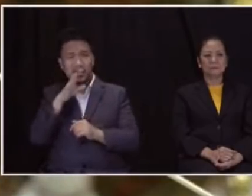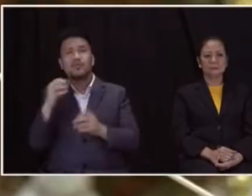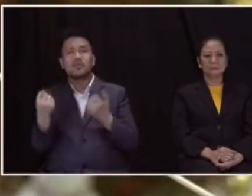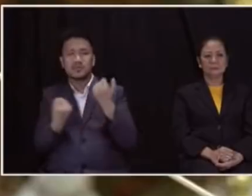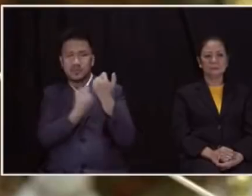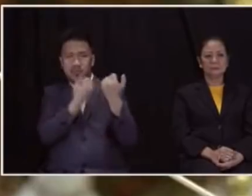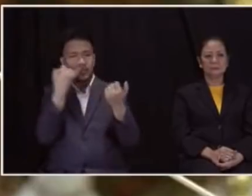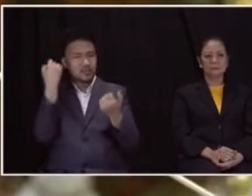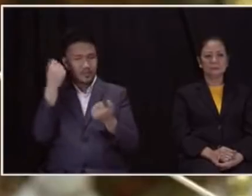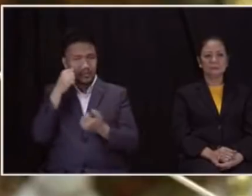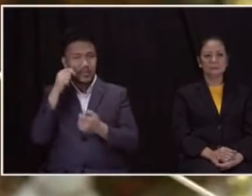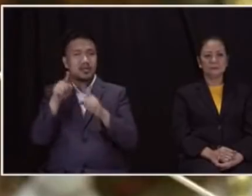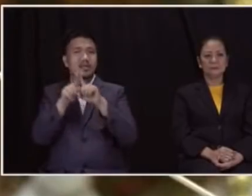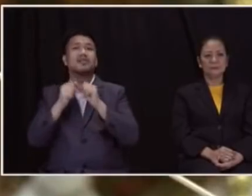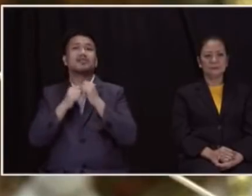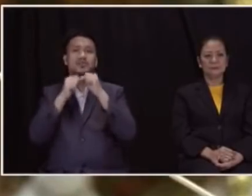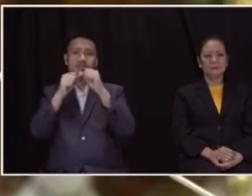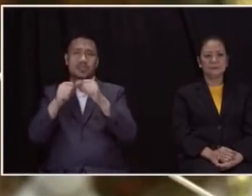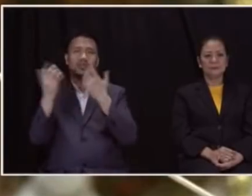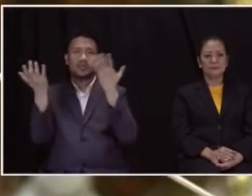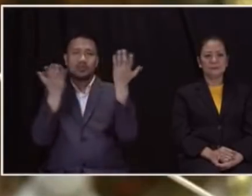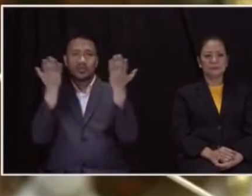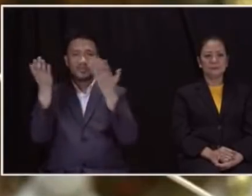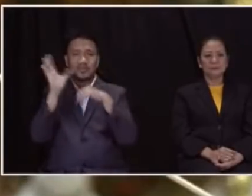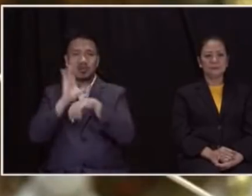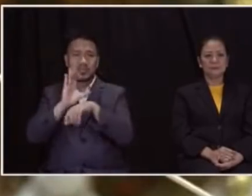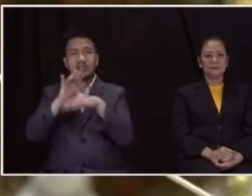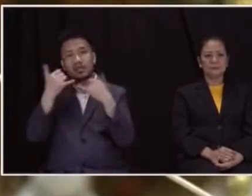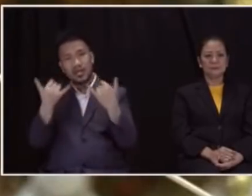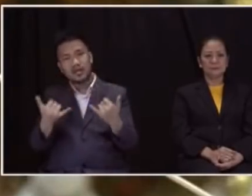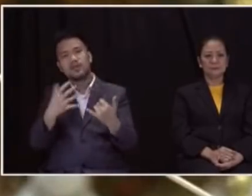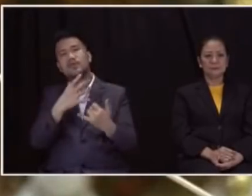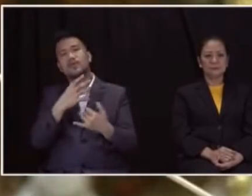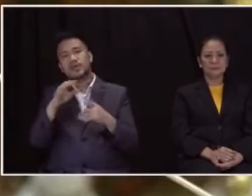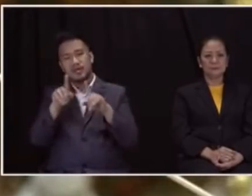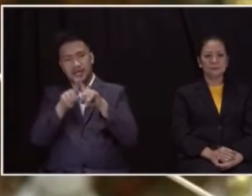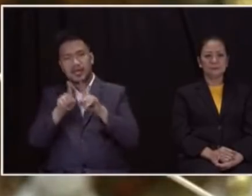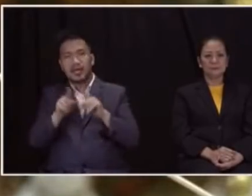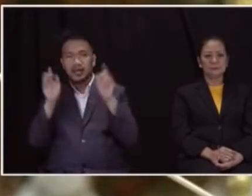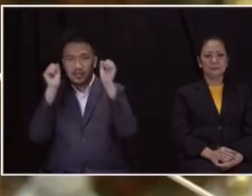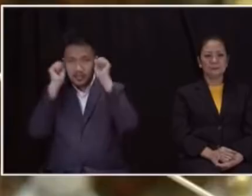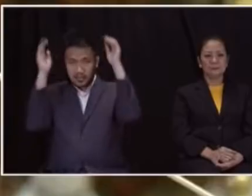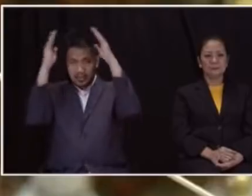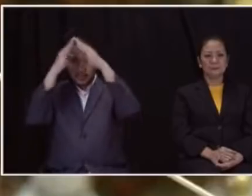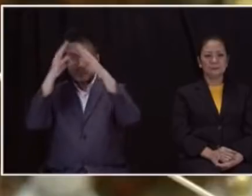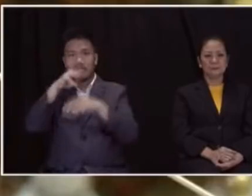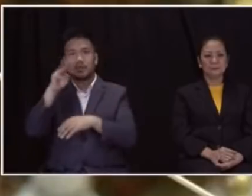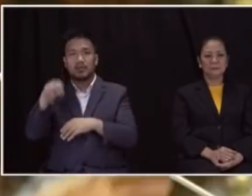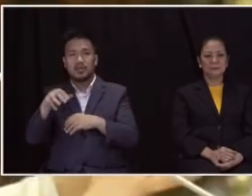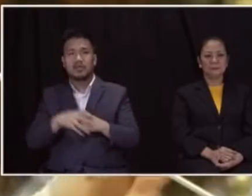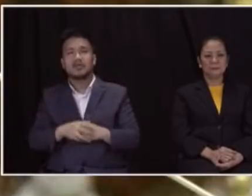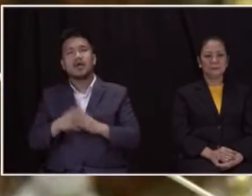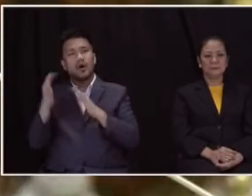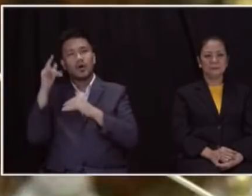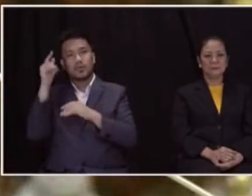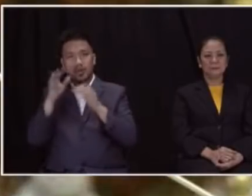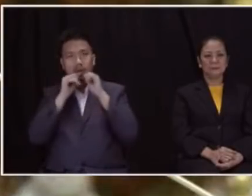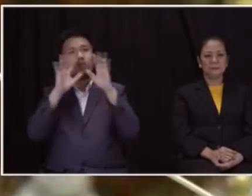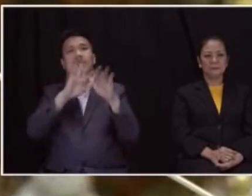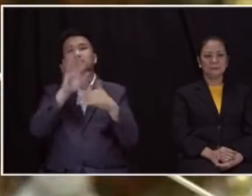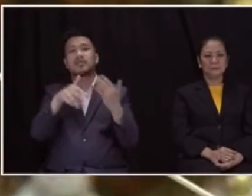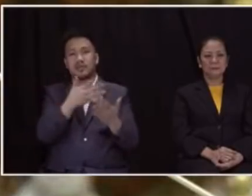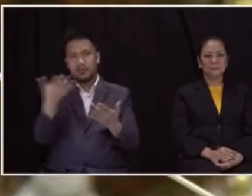as he continues his service to the Church now as the shepherd here in Manila. May God bless you all.